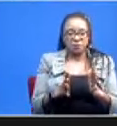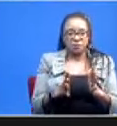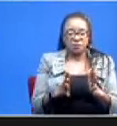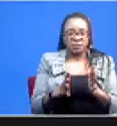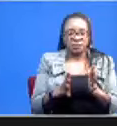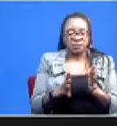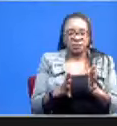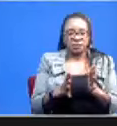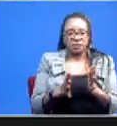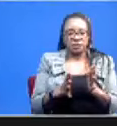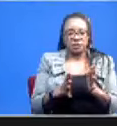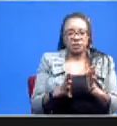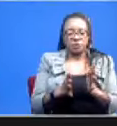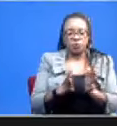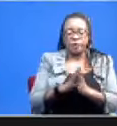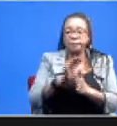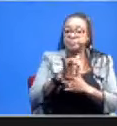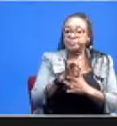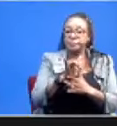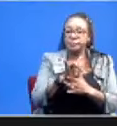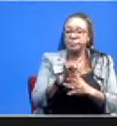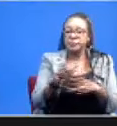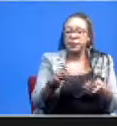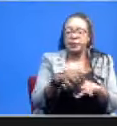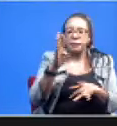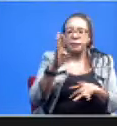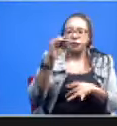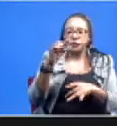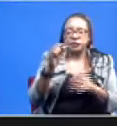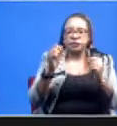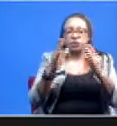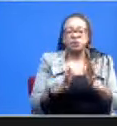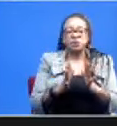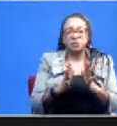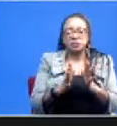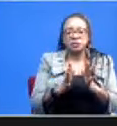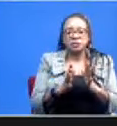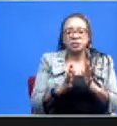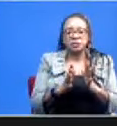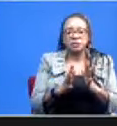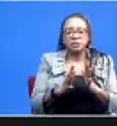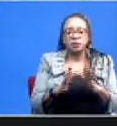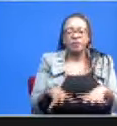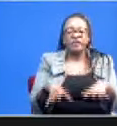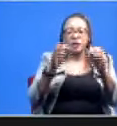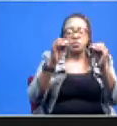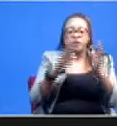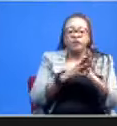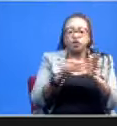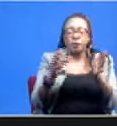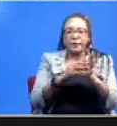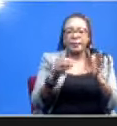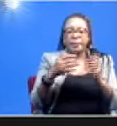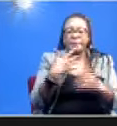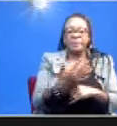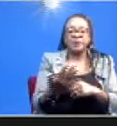including the center manager, vigilators, and POG teachers. They were found photocopying the papers,